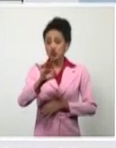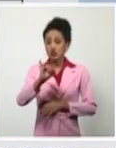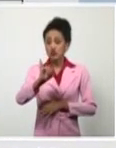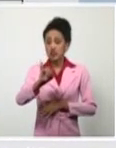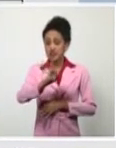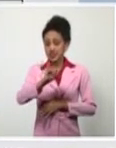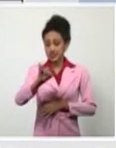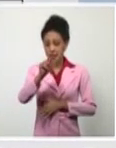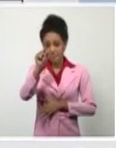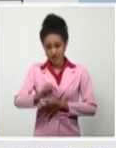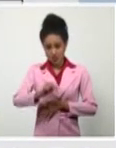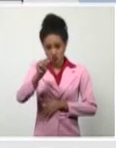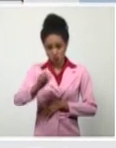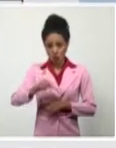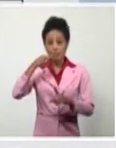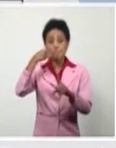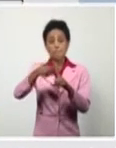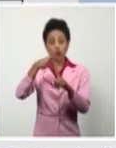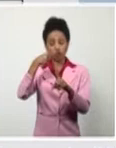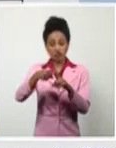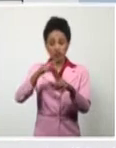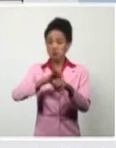5,899,866 confirmed cases.